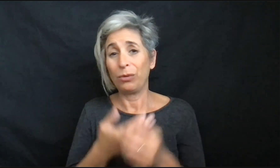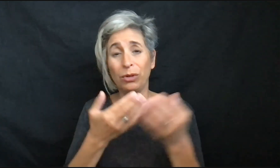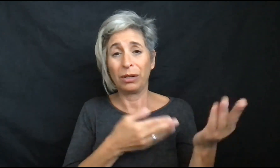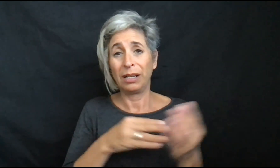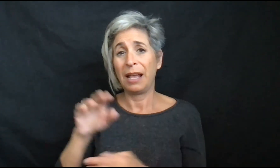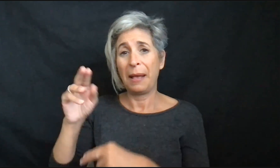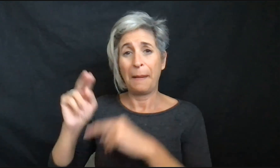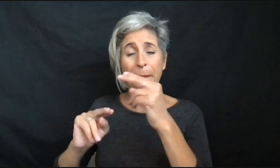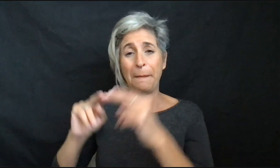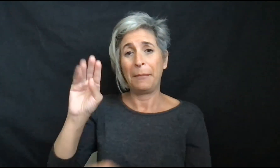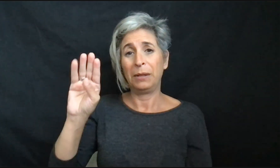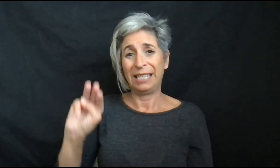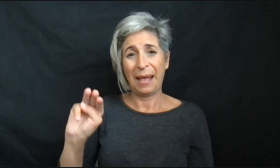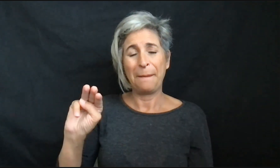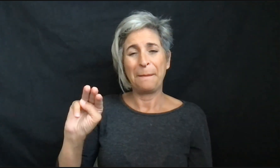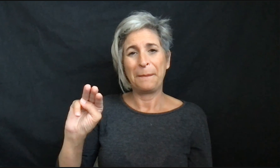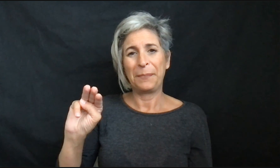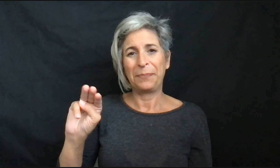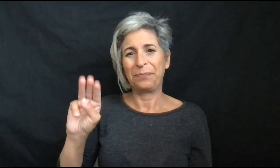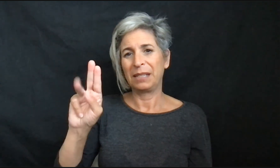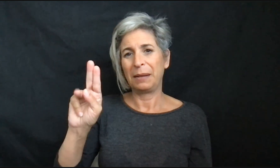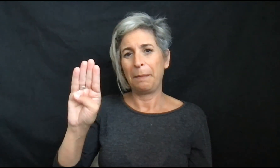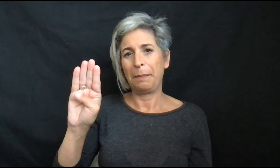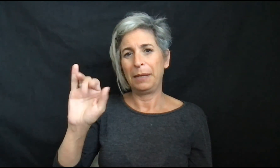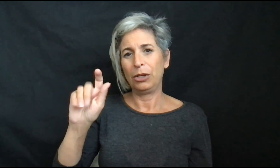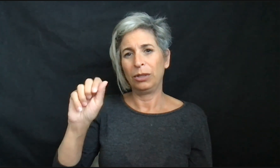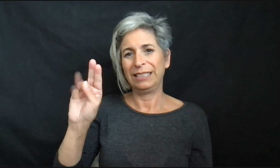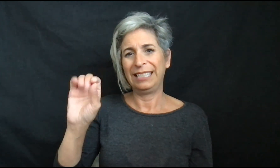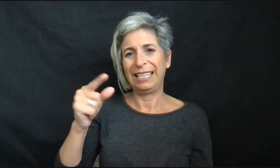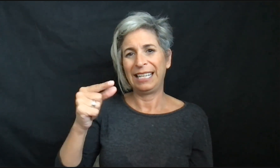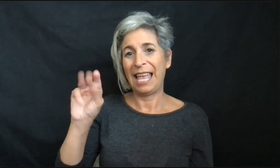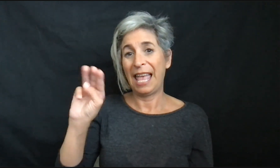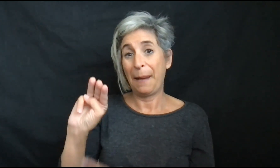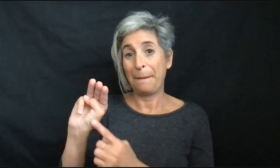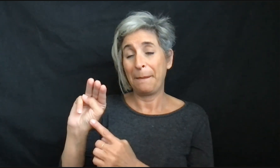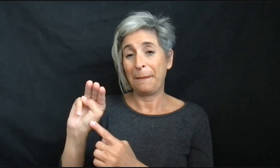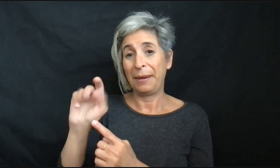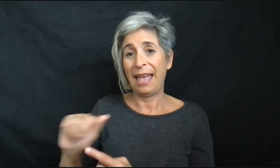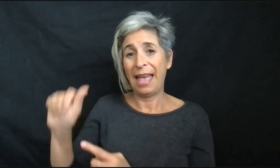buildingm, as in mailbox,